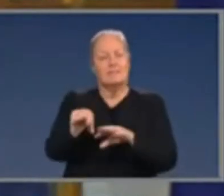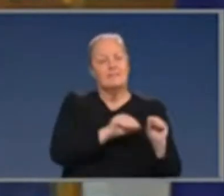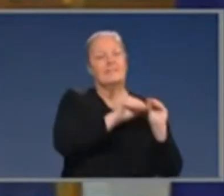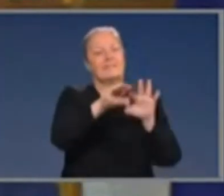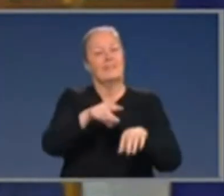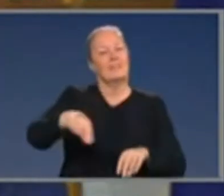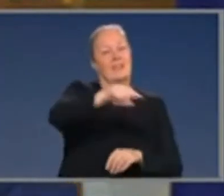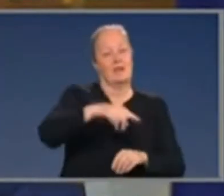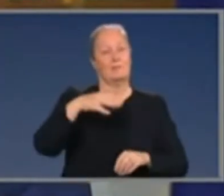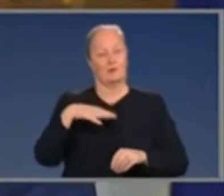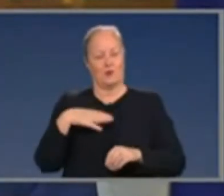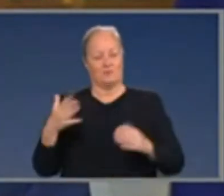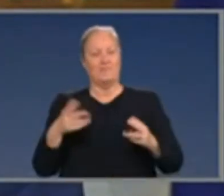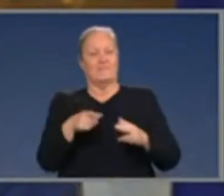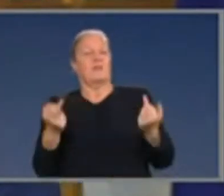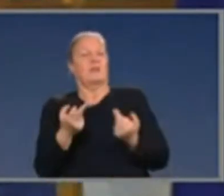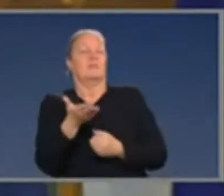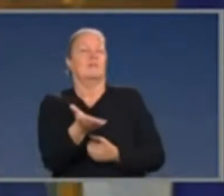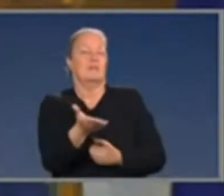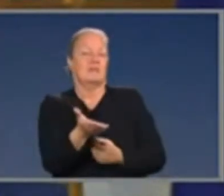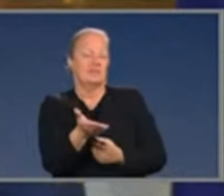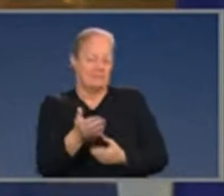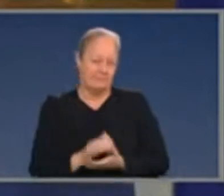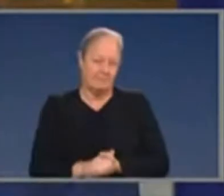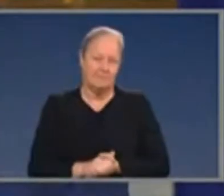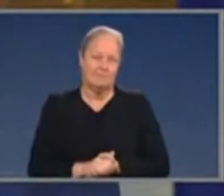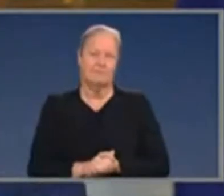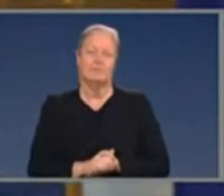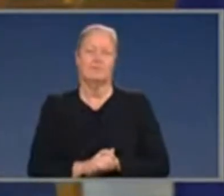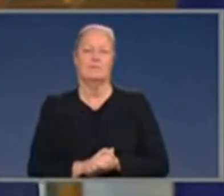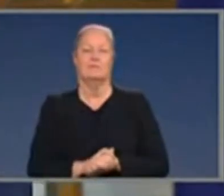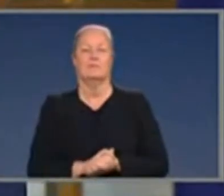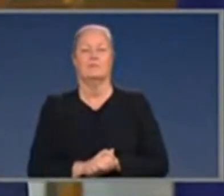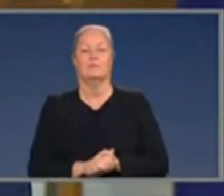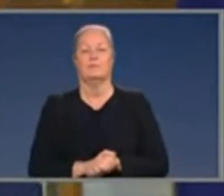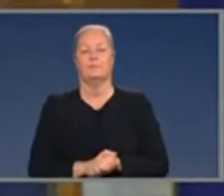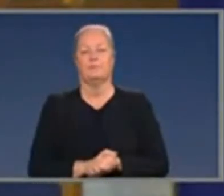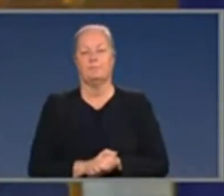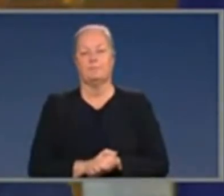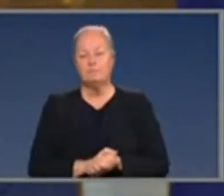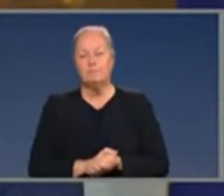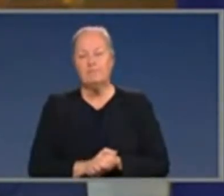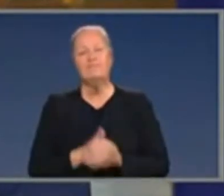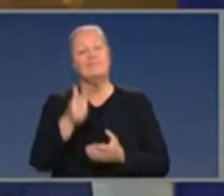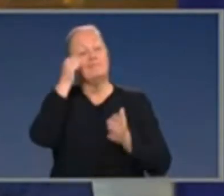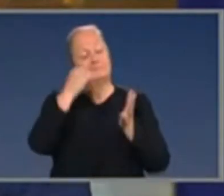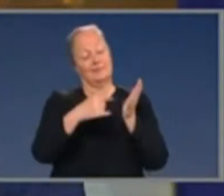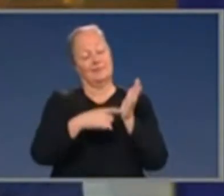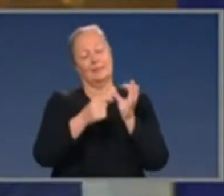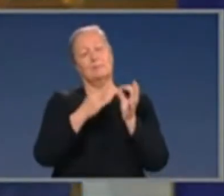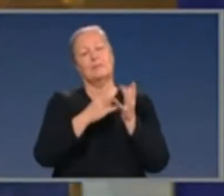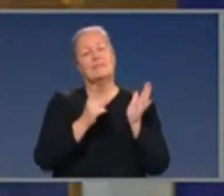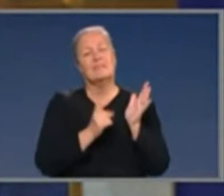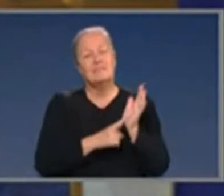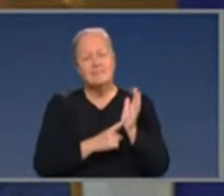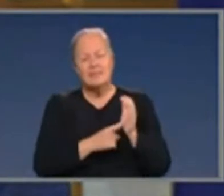seen necessary to make the care environment safe. You can make the care environment safe, as we have seen in St Basil's at the moment. There are still